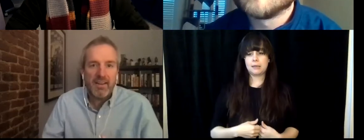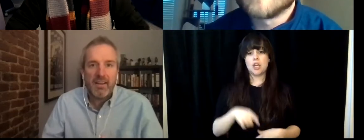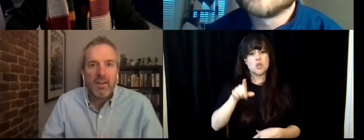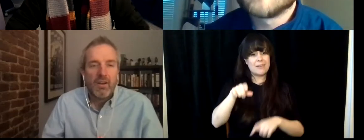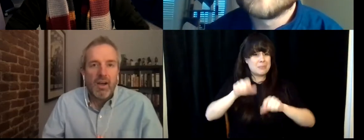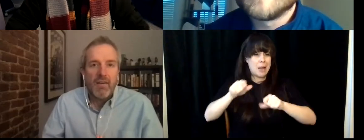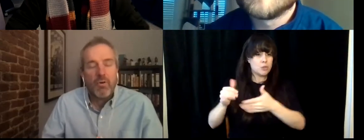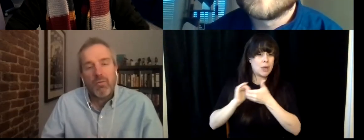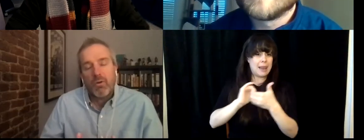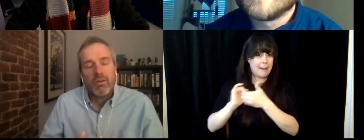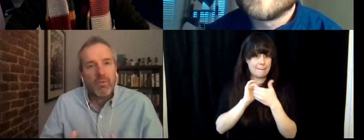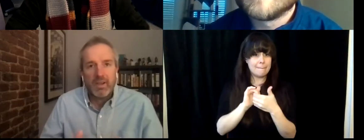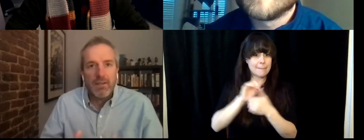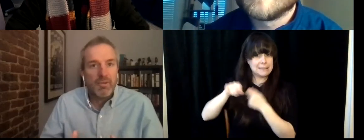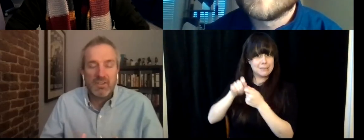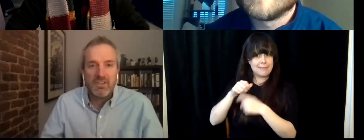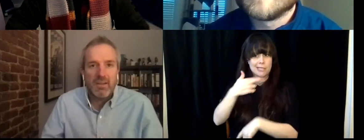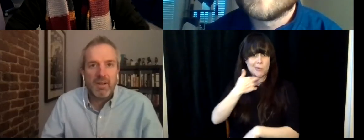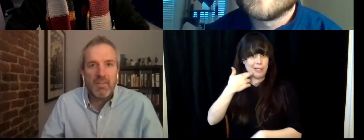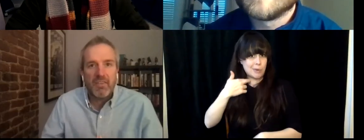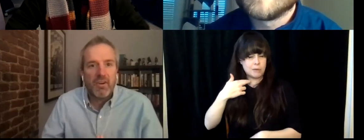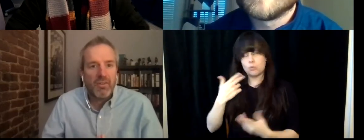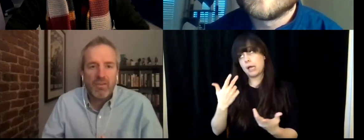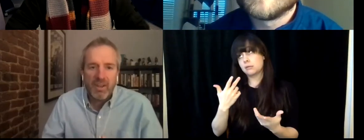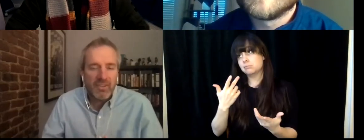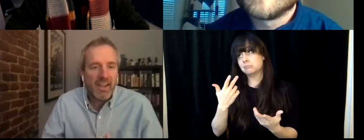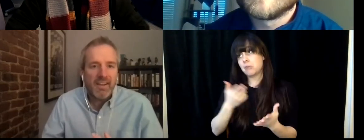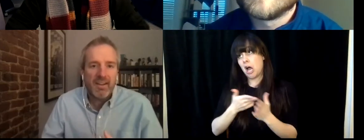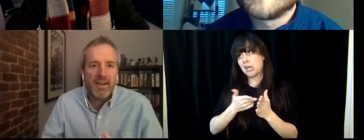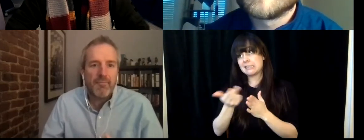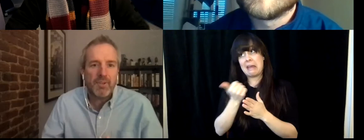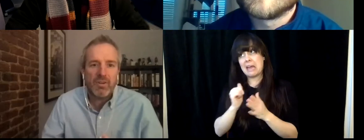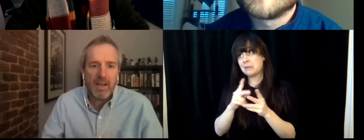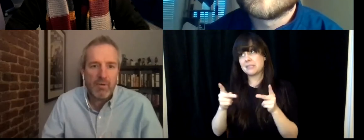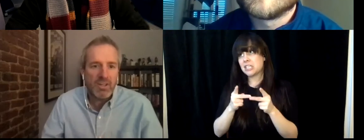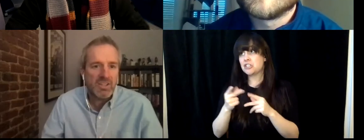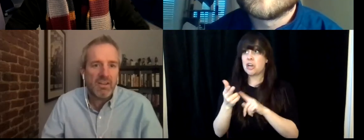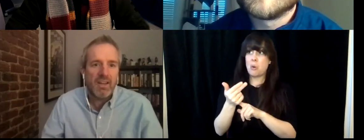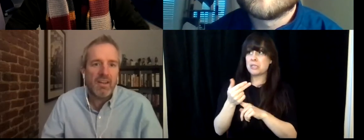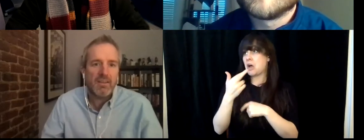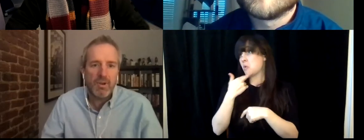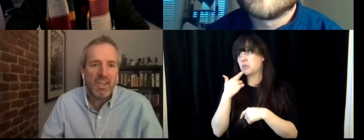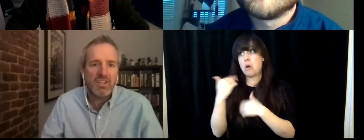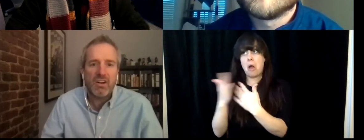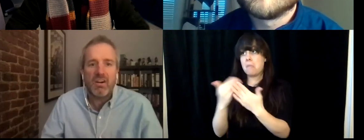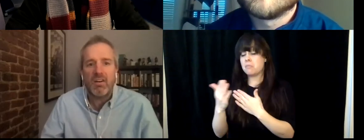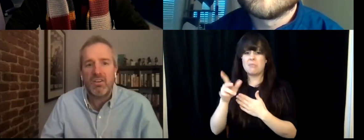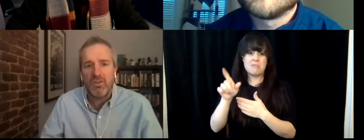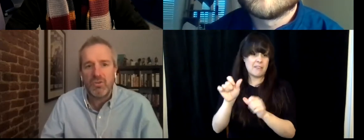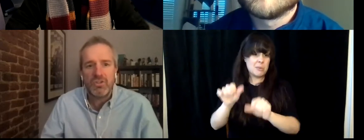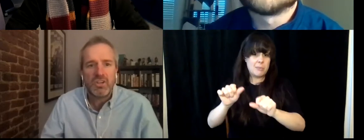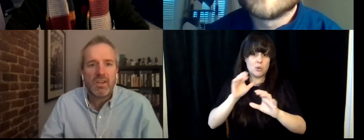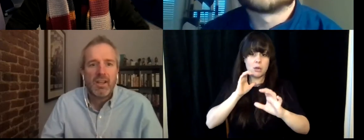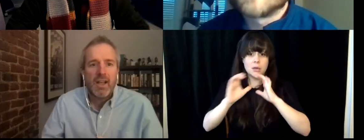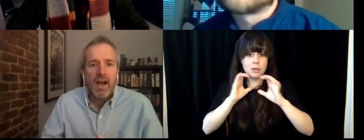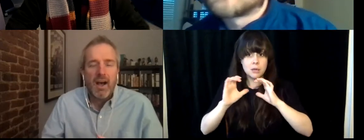side or really any position, I mean, on the hotel side, collaboration and communication are